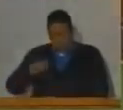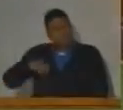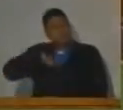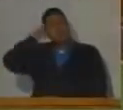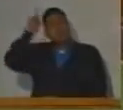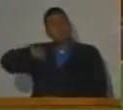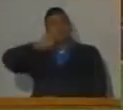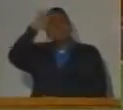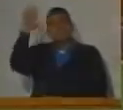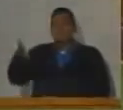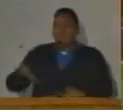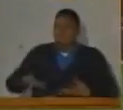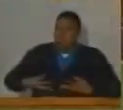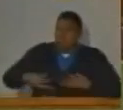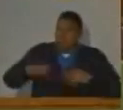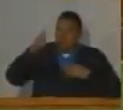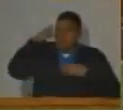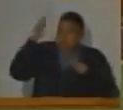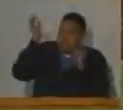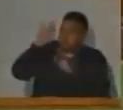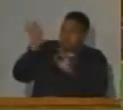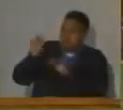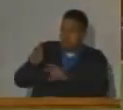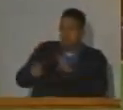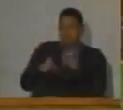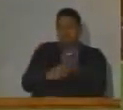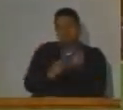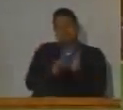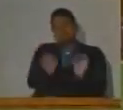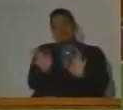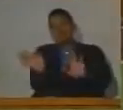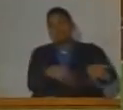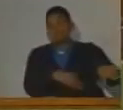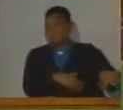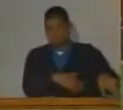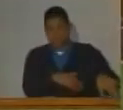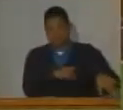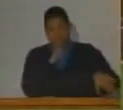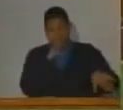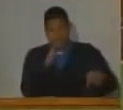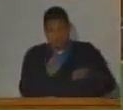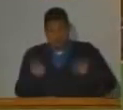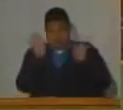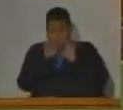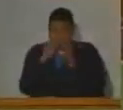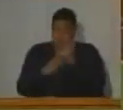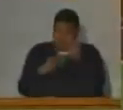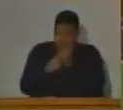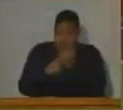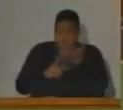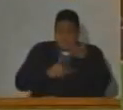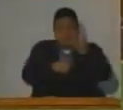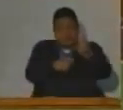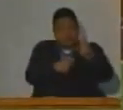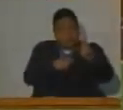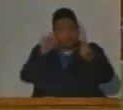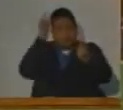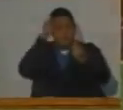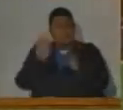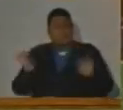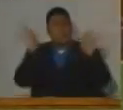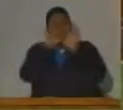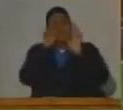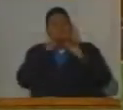We must never squander the goodwill and trust of our people. The restoration of trust in government is a key ingredient